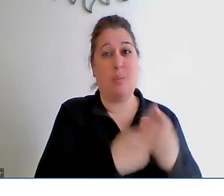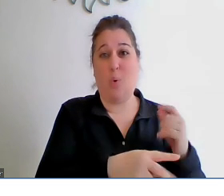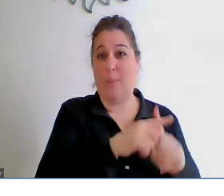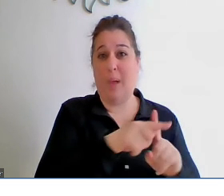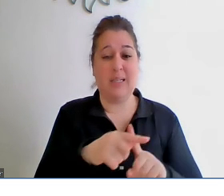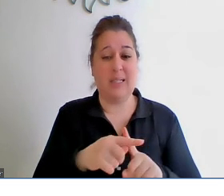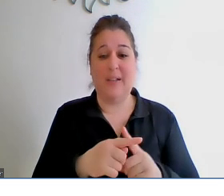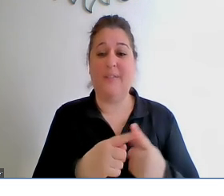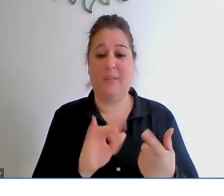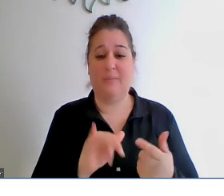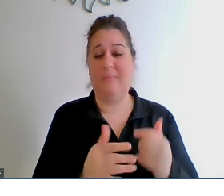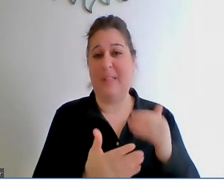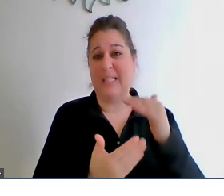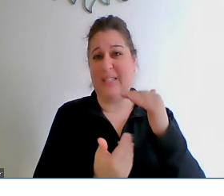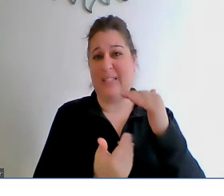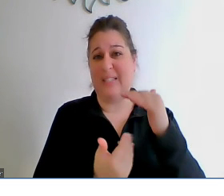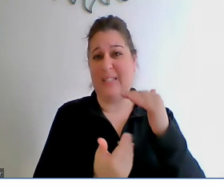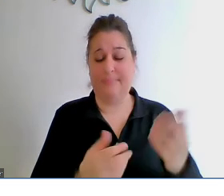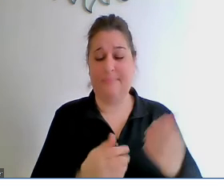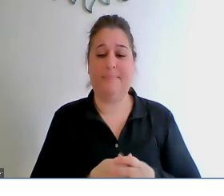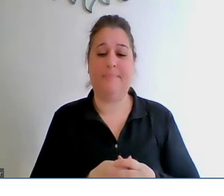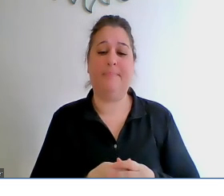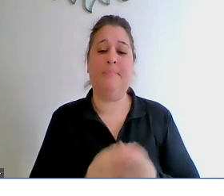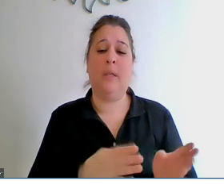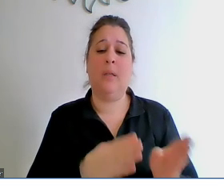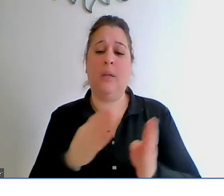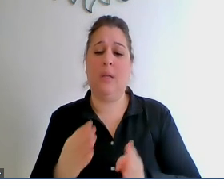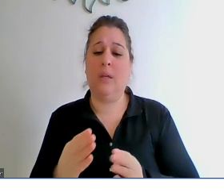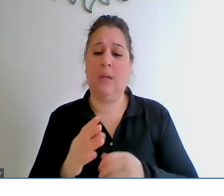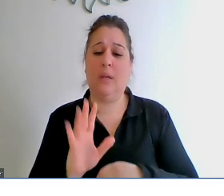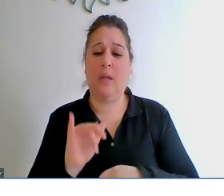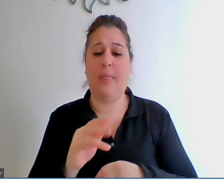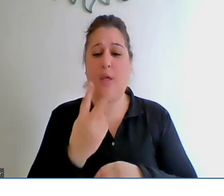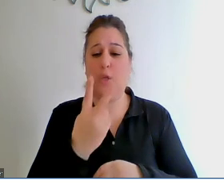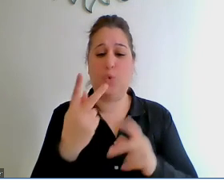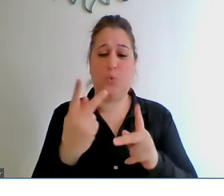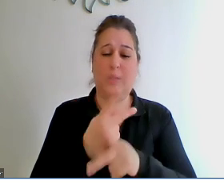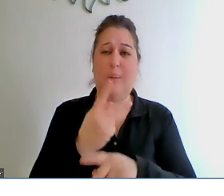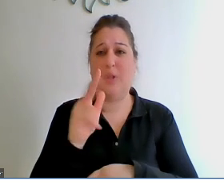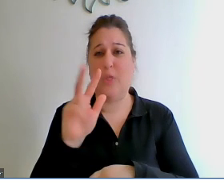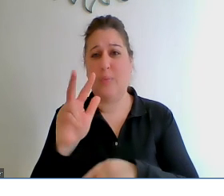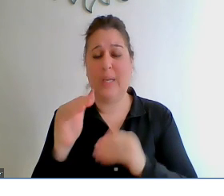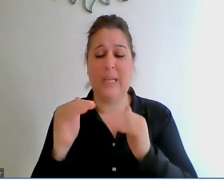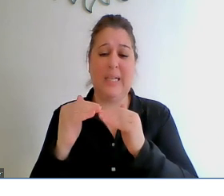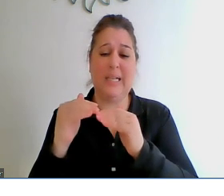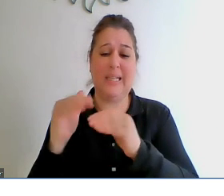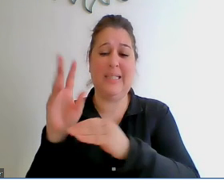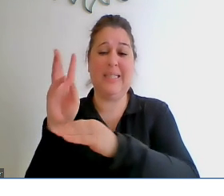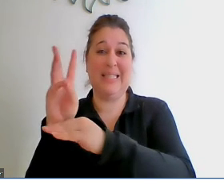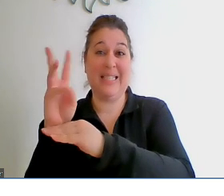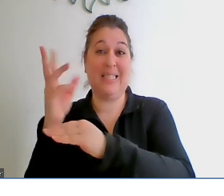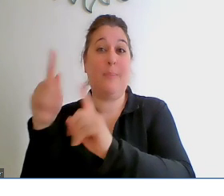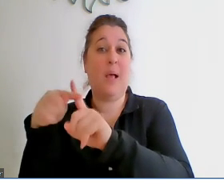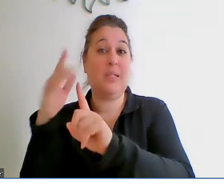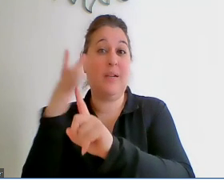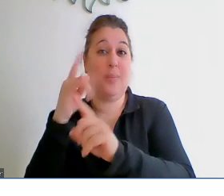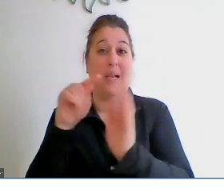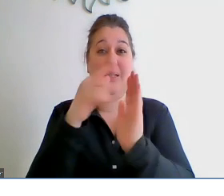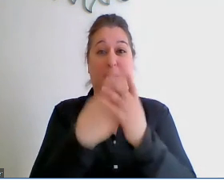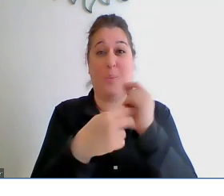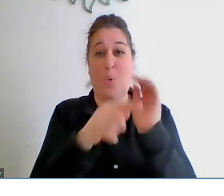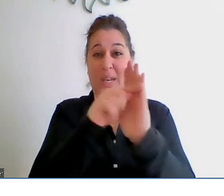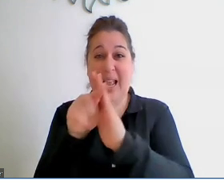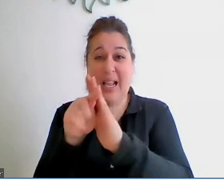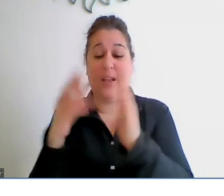6? 48. What's a positive times a negative? Negative. Oh, but we can simplify that one. Okay, so